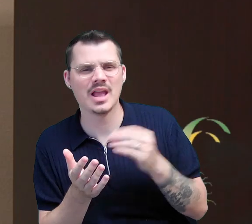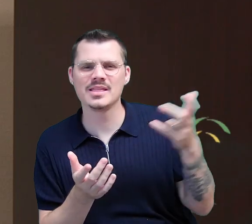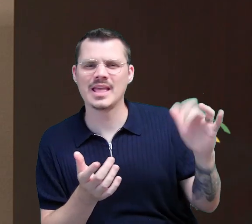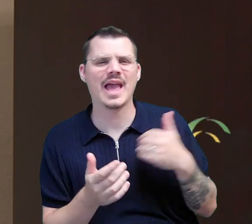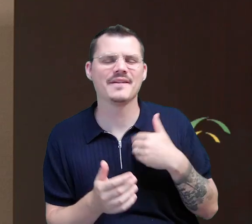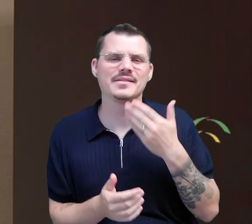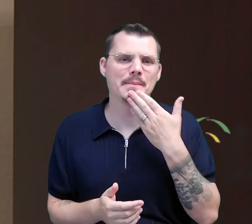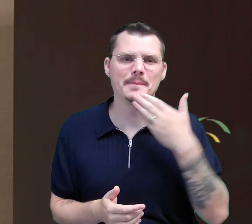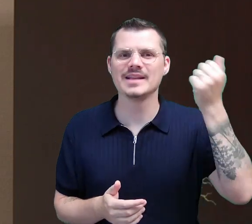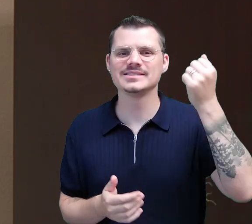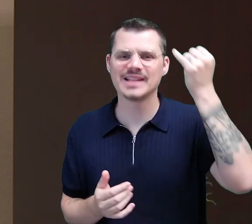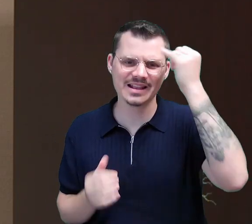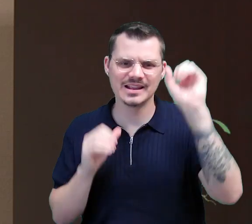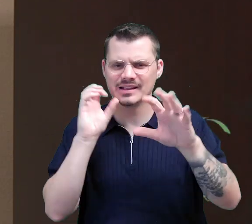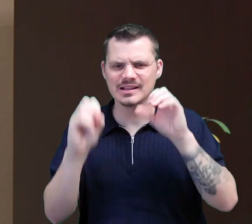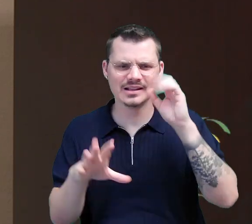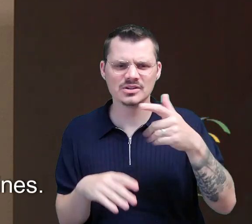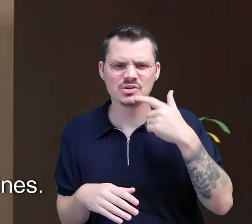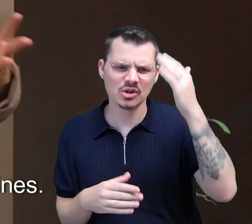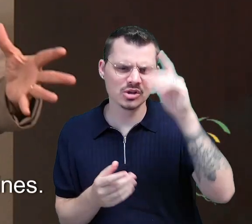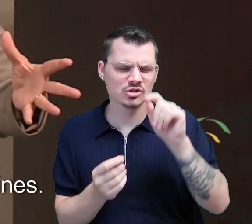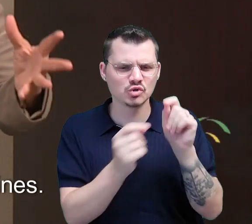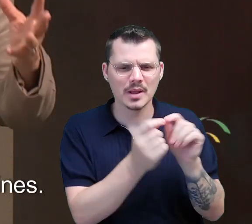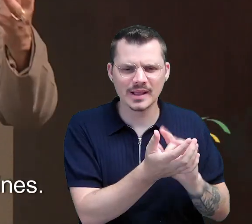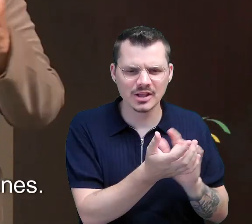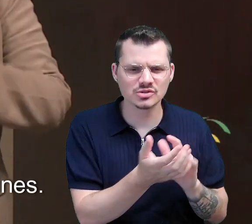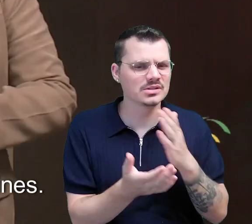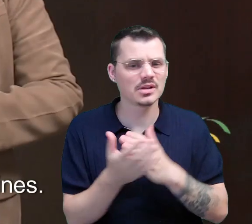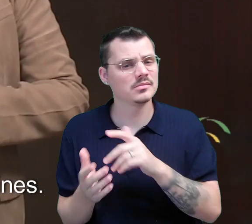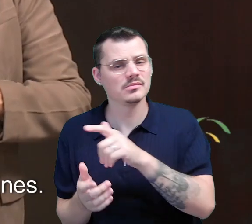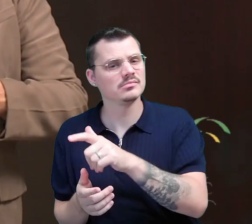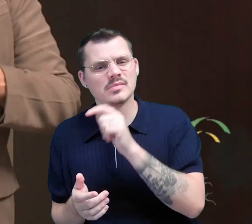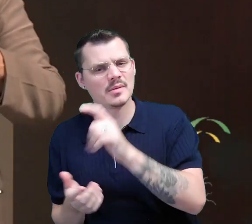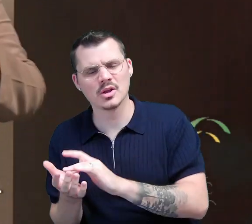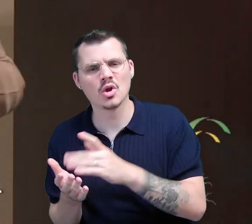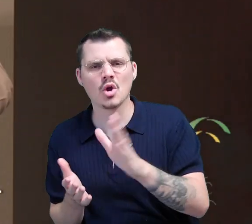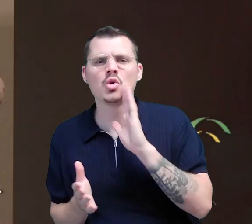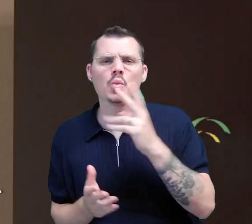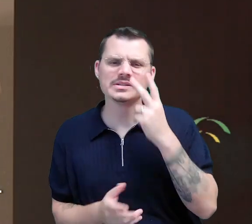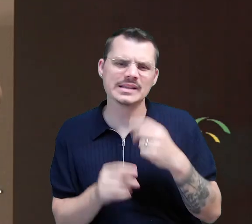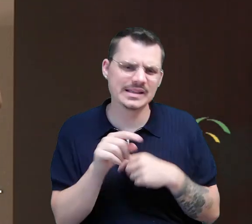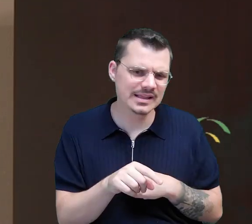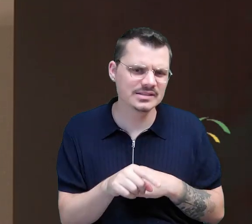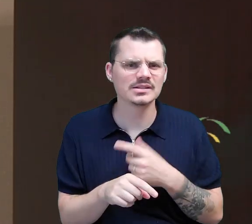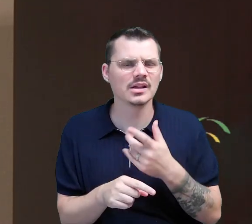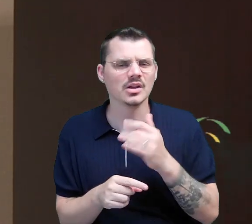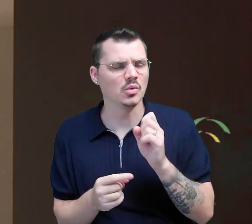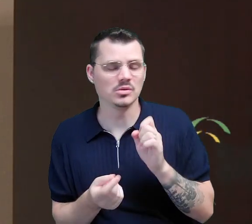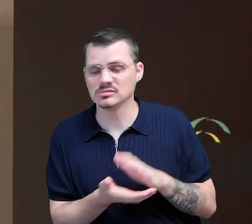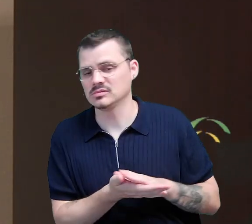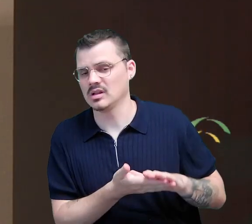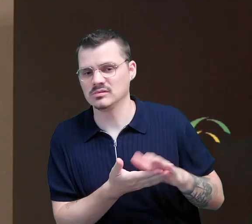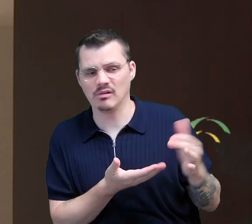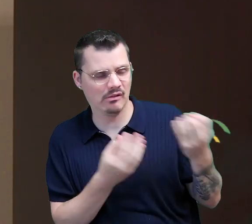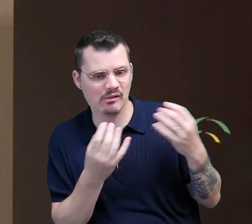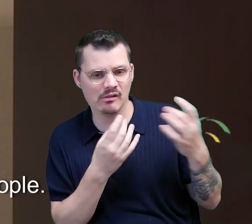And they had the best ideas, and, you know, certain medicines, certain non-medicines. Oh yeah, you're gonna see this. It was pretty